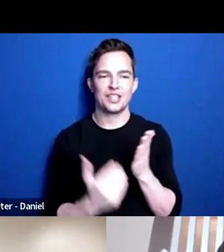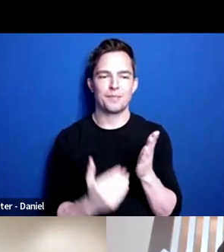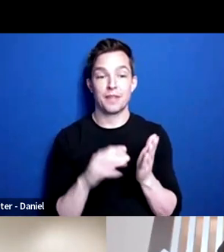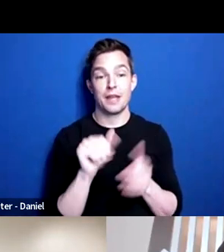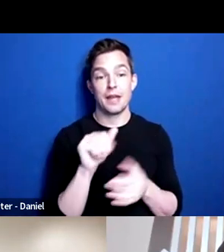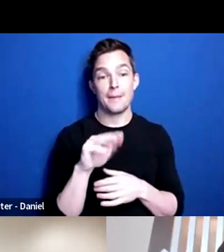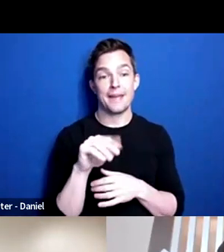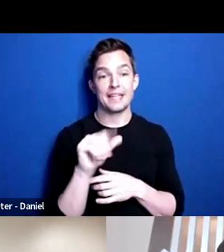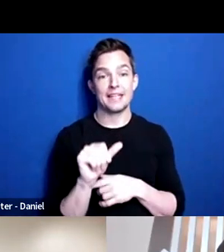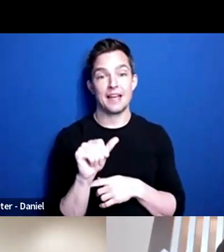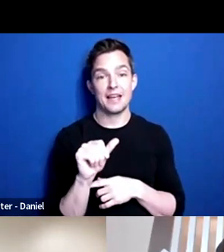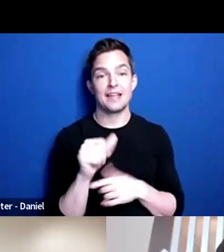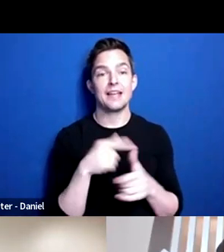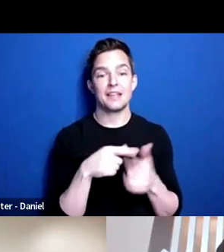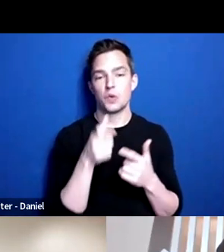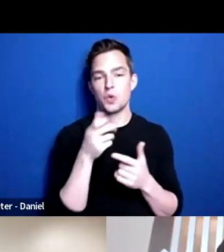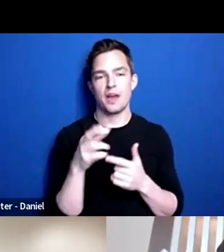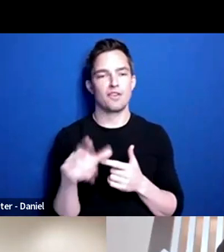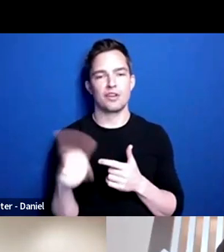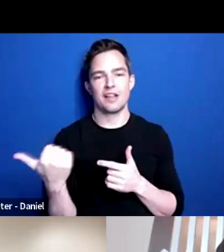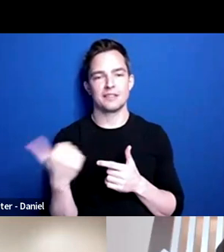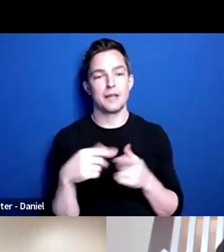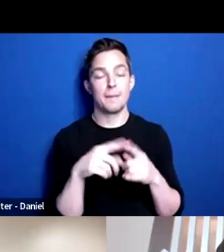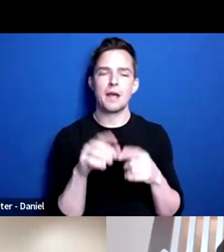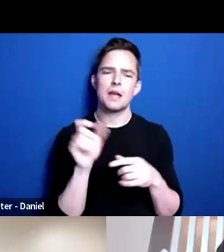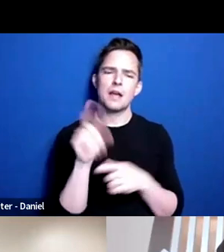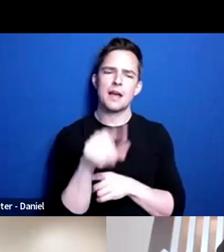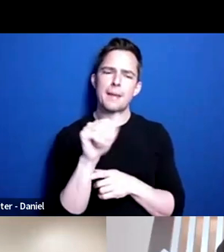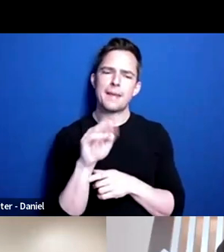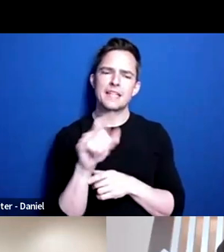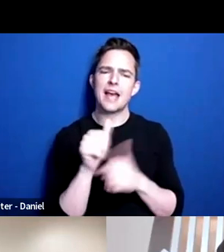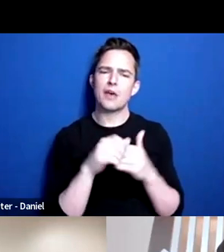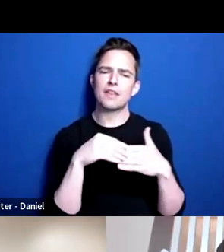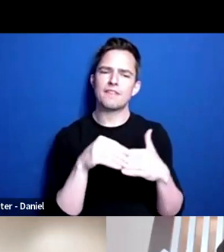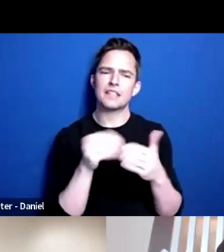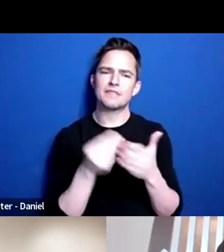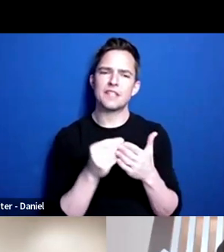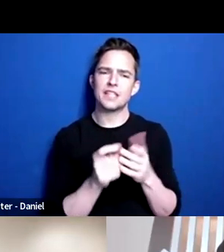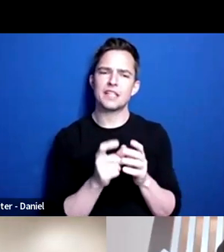Amanda, and then whoever else, how did the Flex Funding Grant